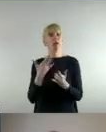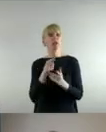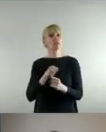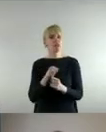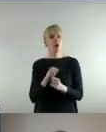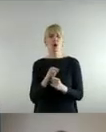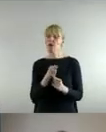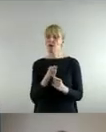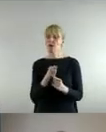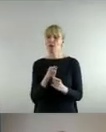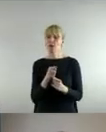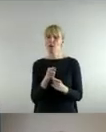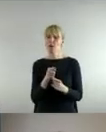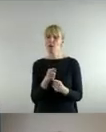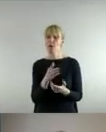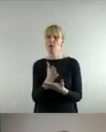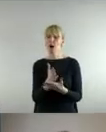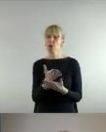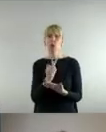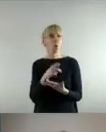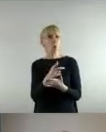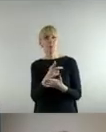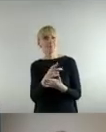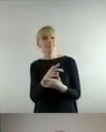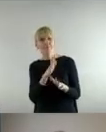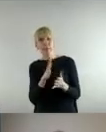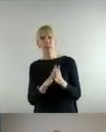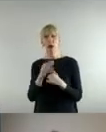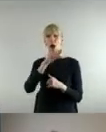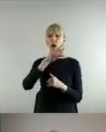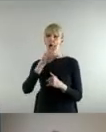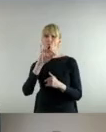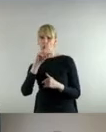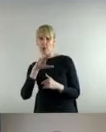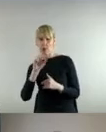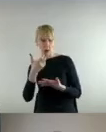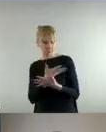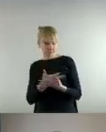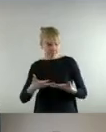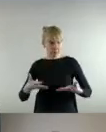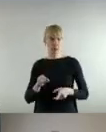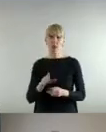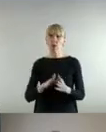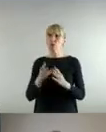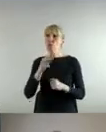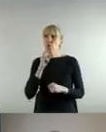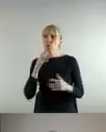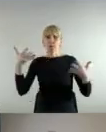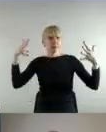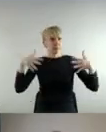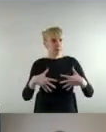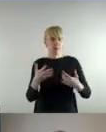cover or had estimated the risk of erosion from this amount of water. And the challenge was to